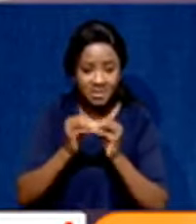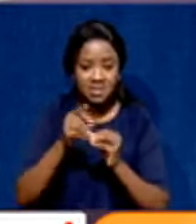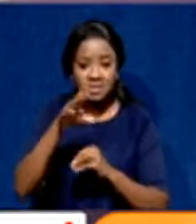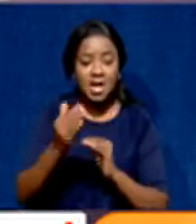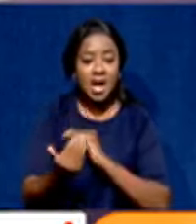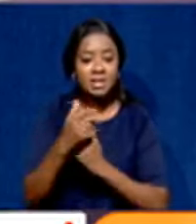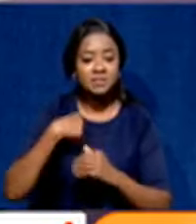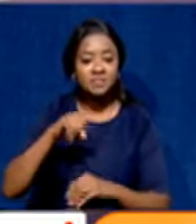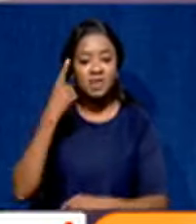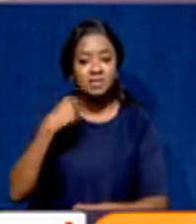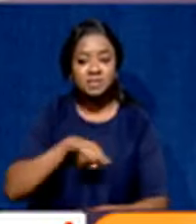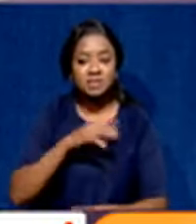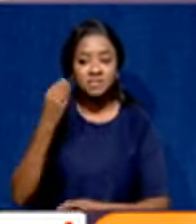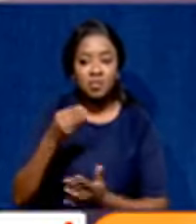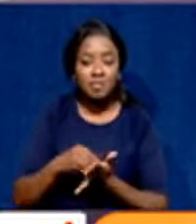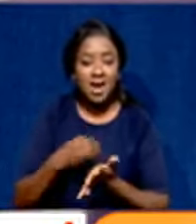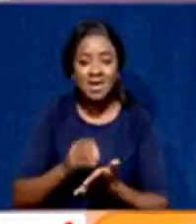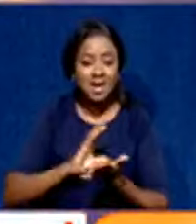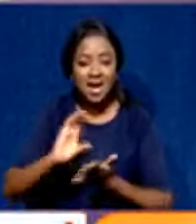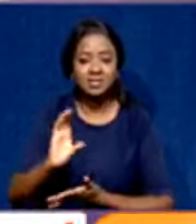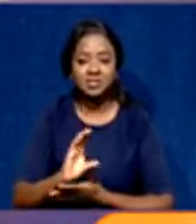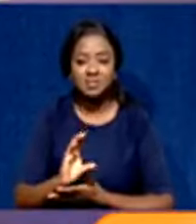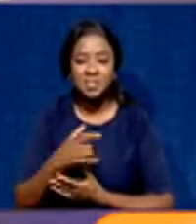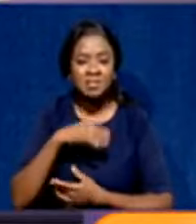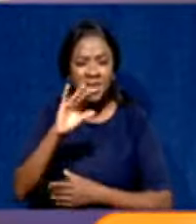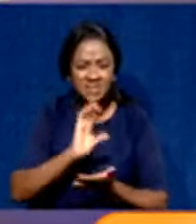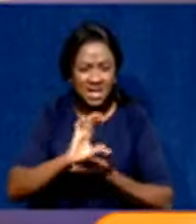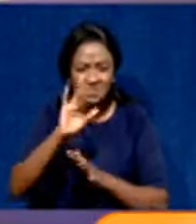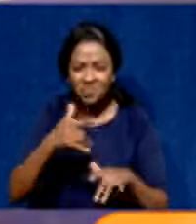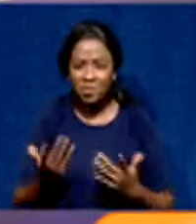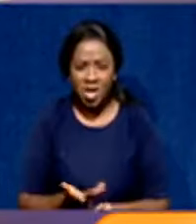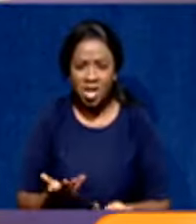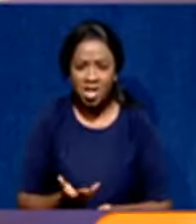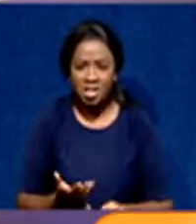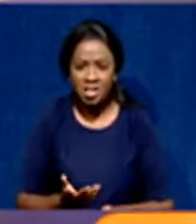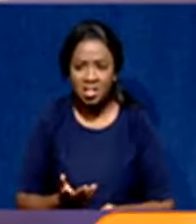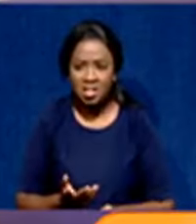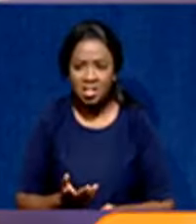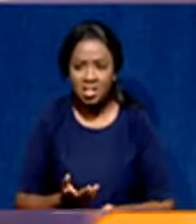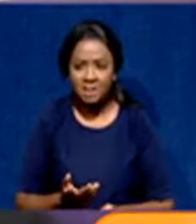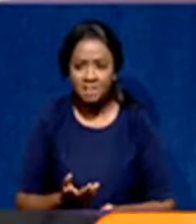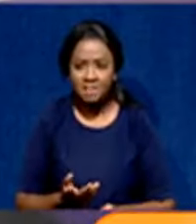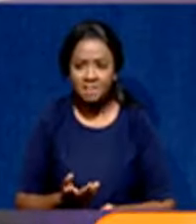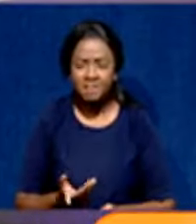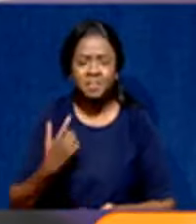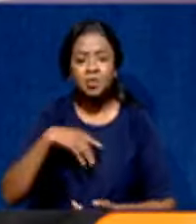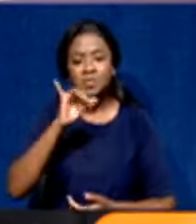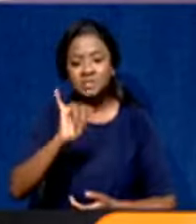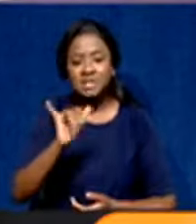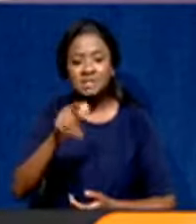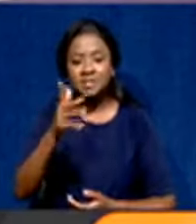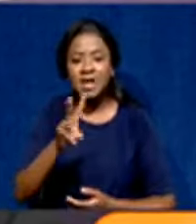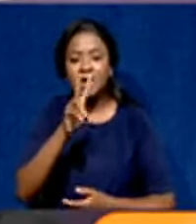for money, cash. So I asked them from where? When we announced we have 20 million, we stayed in the boardroom